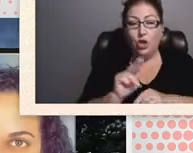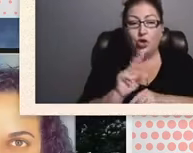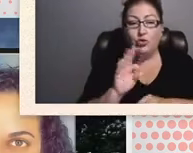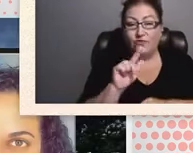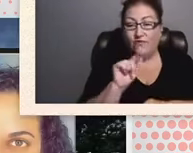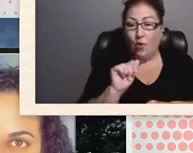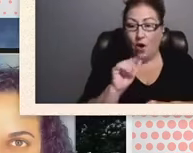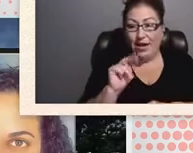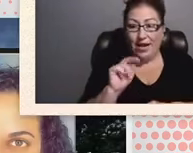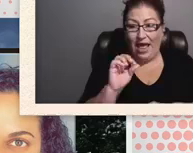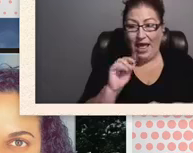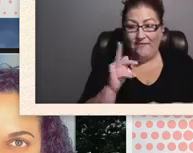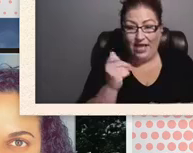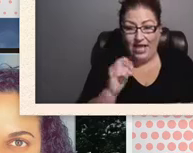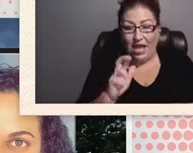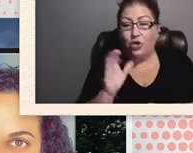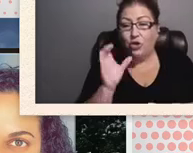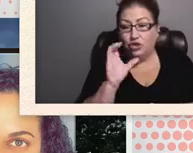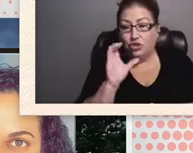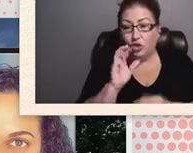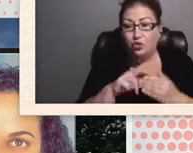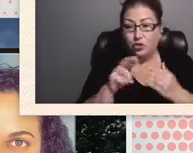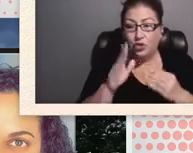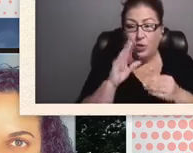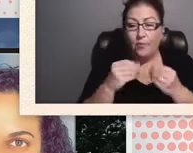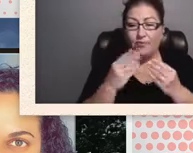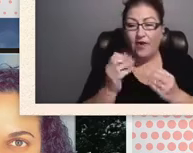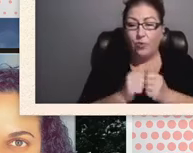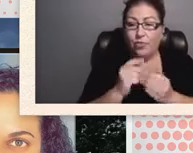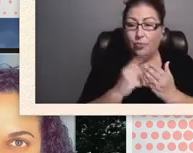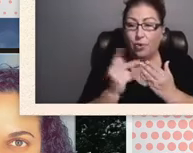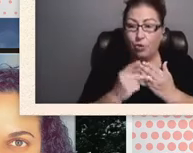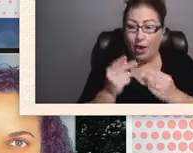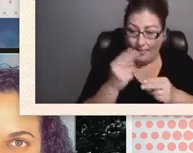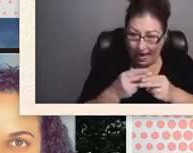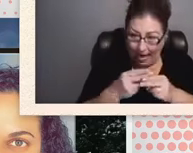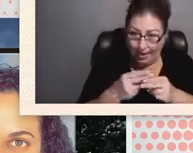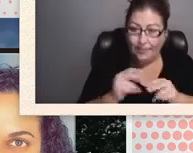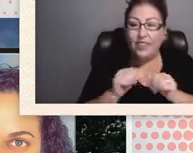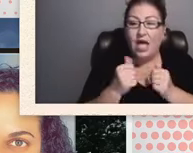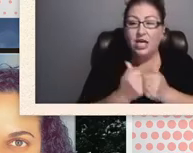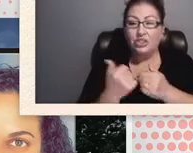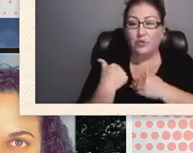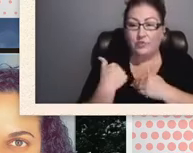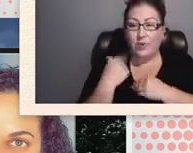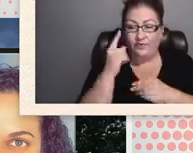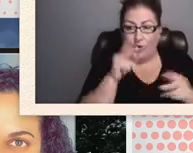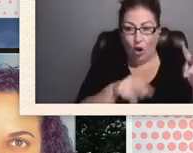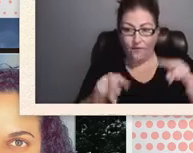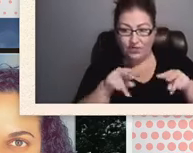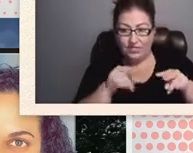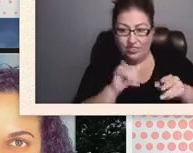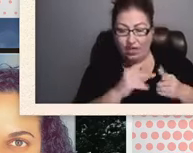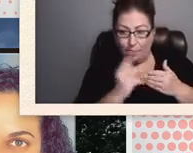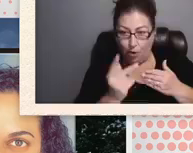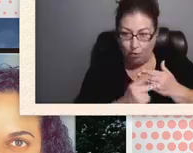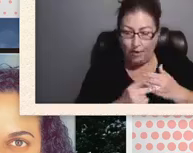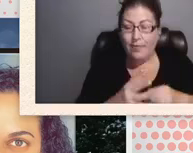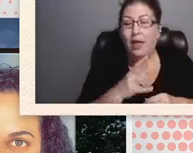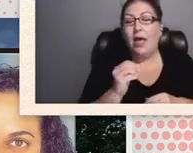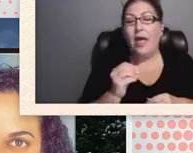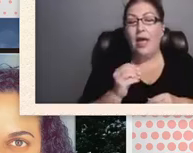search results provides you with the program name, the agency responsible for oversight for that program,